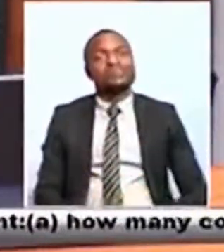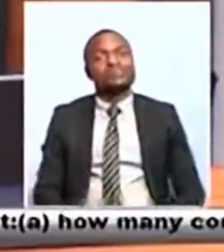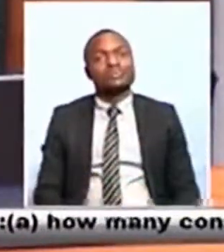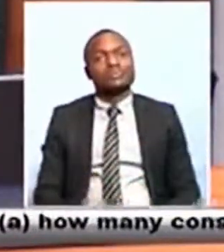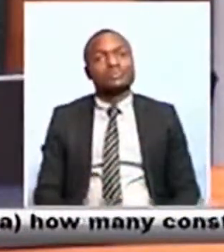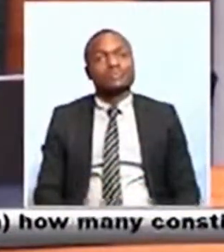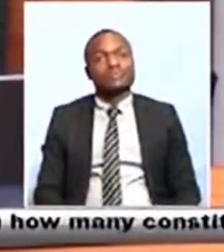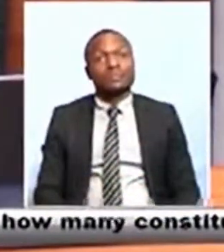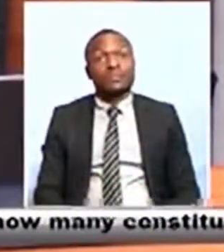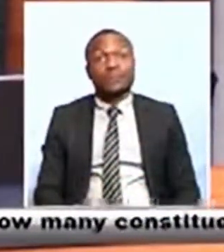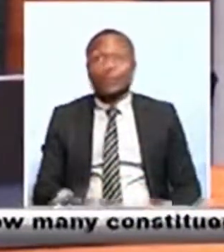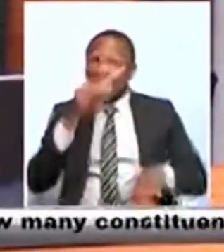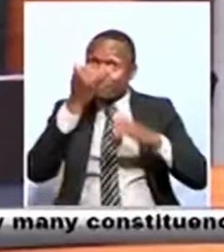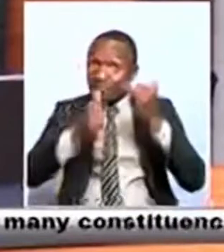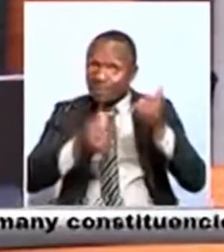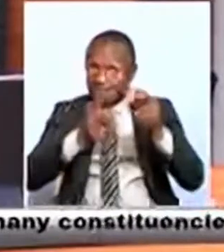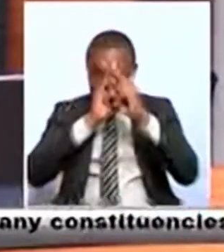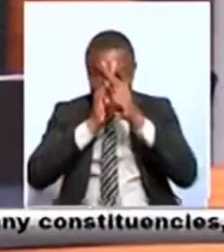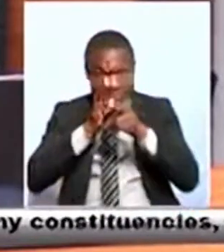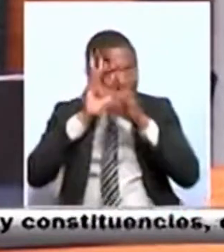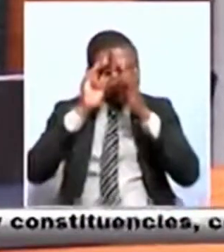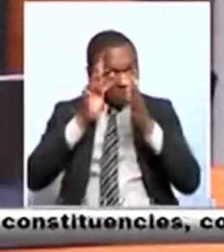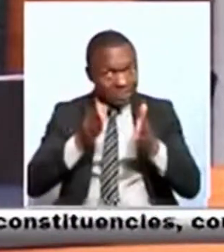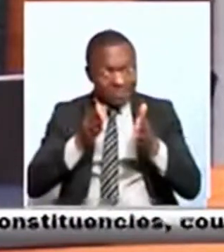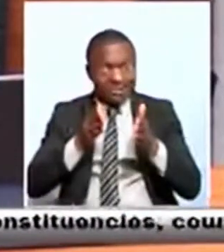Are you through, the Honorable Minister?